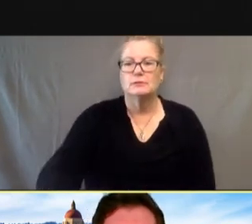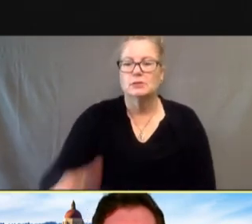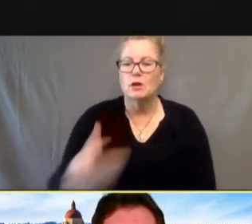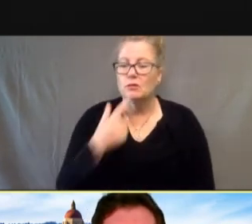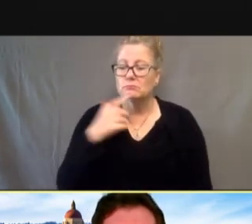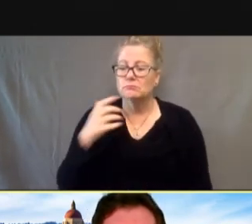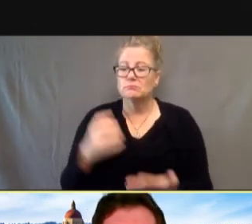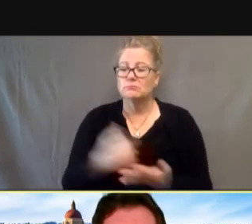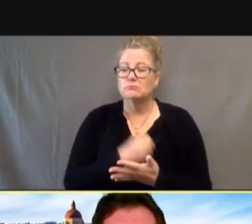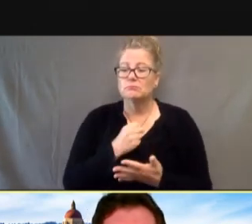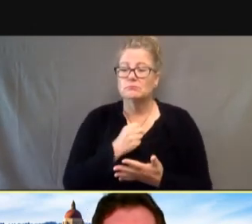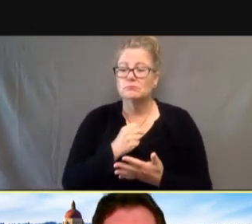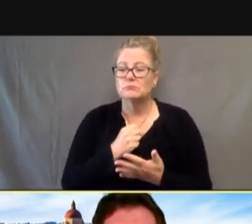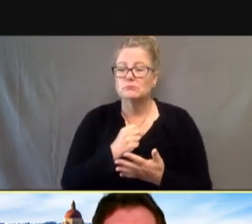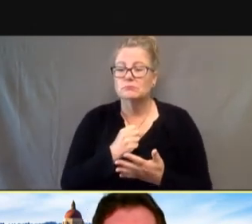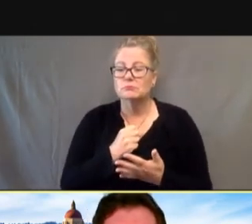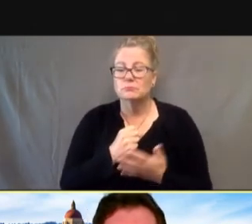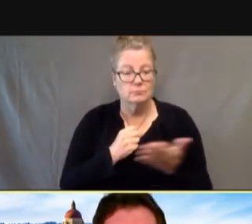should we go to the,